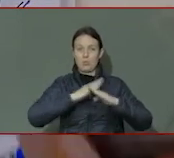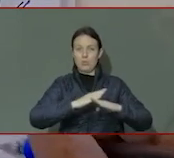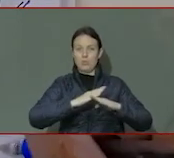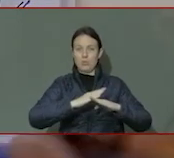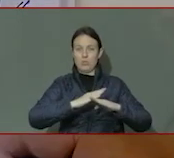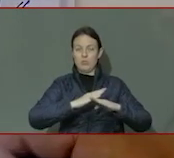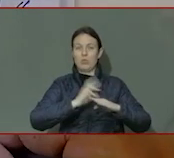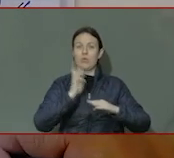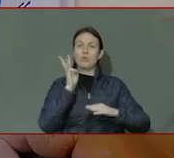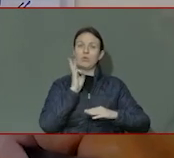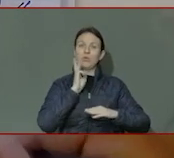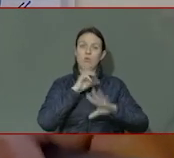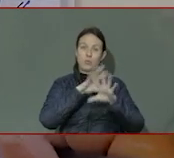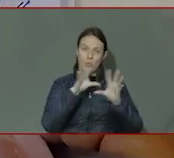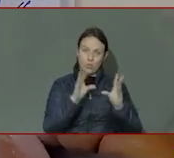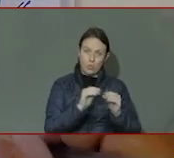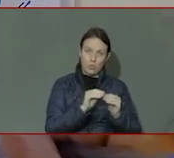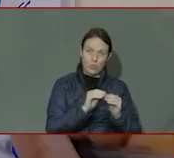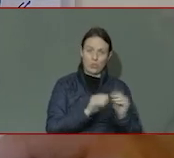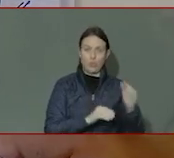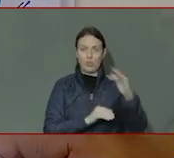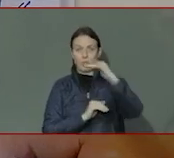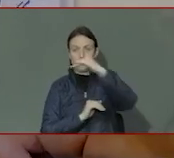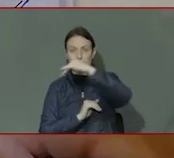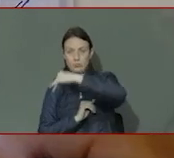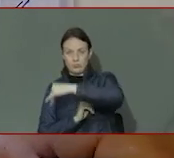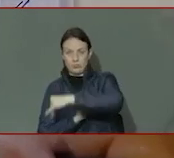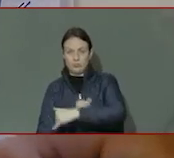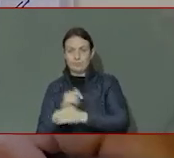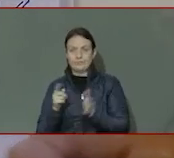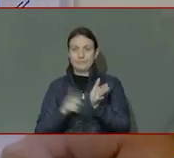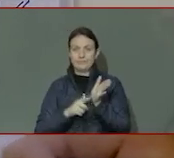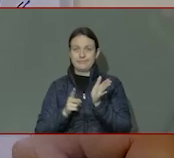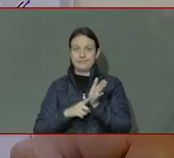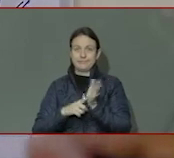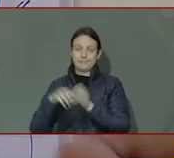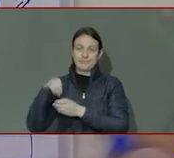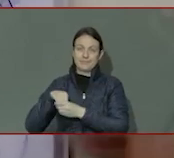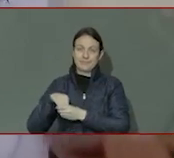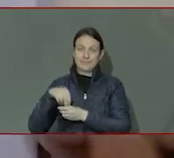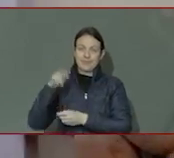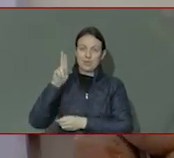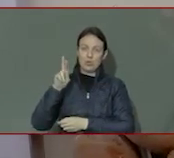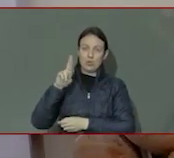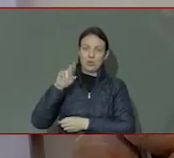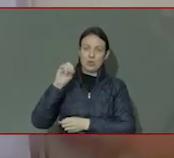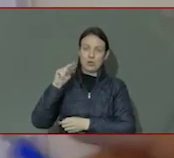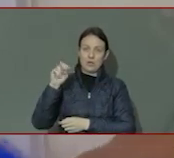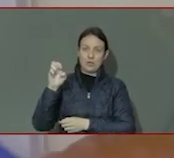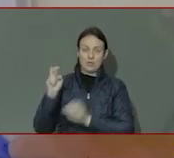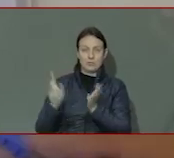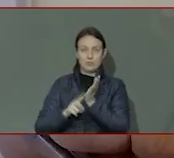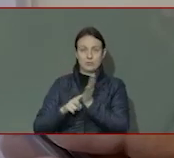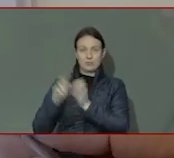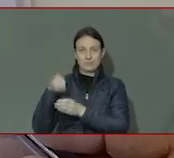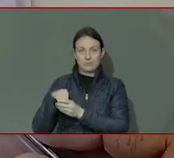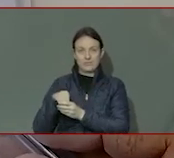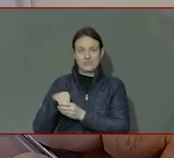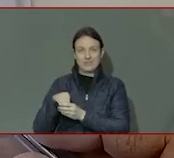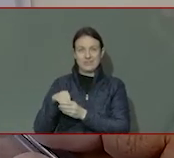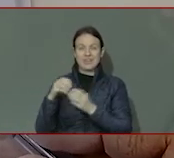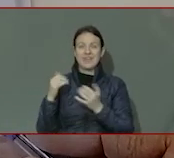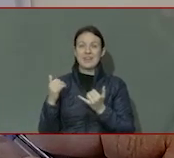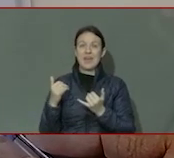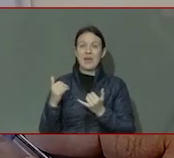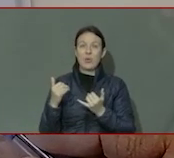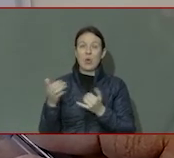part of the urine. Now you've got in the urine more what? Look what I've written there. Now you've